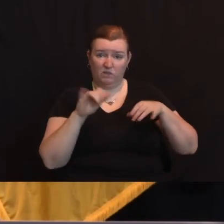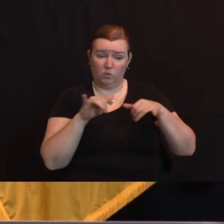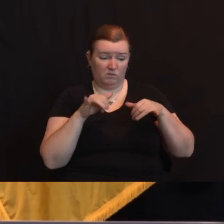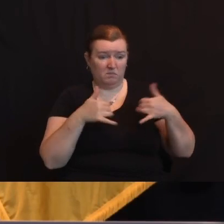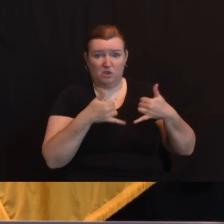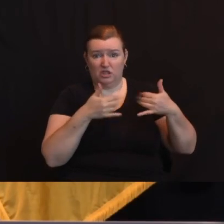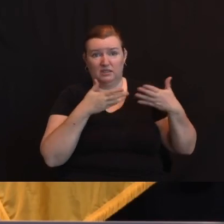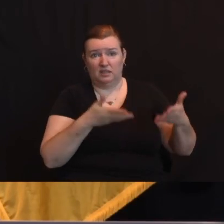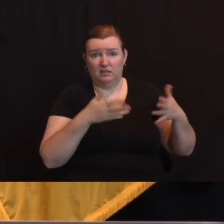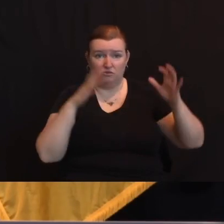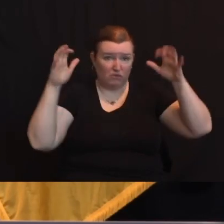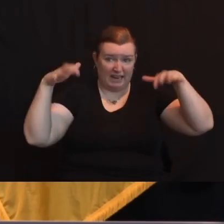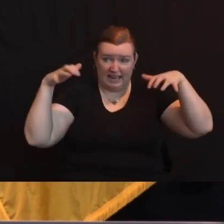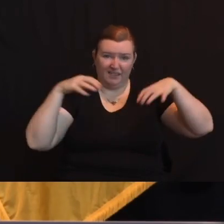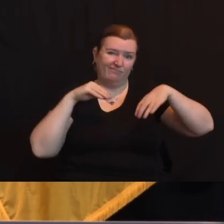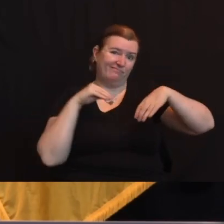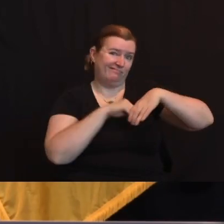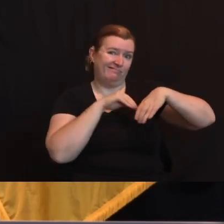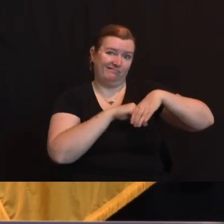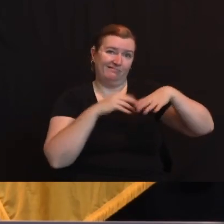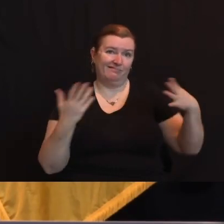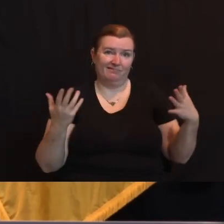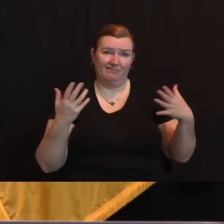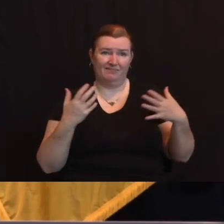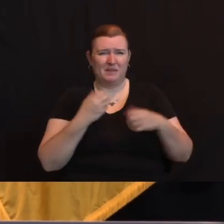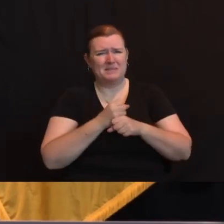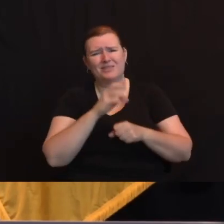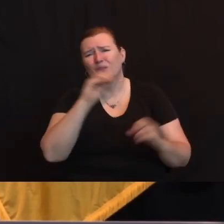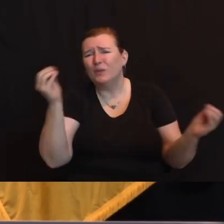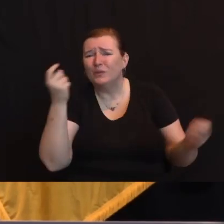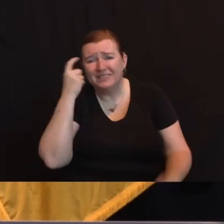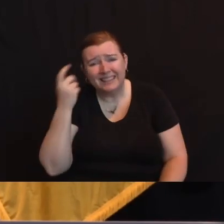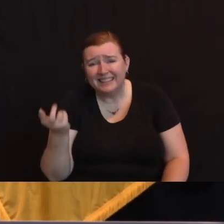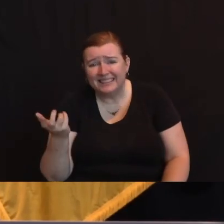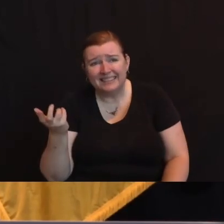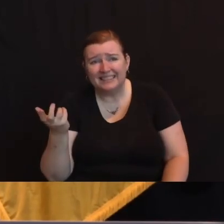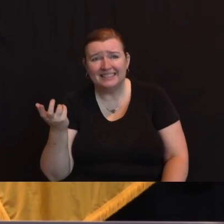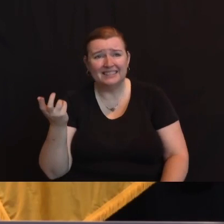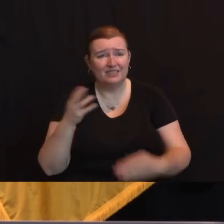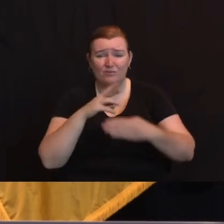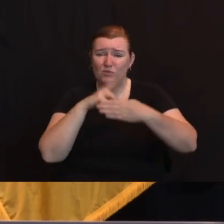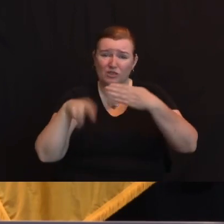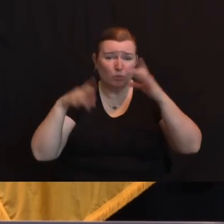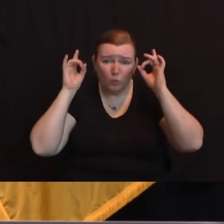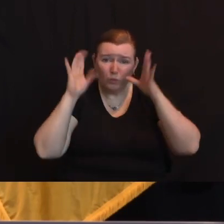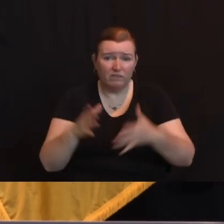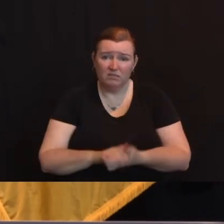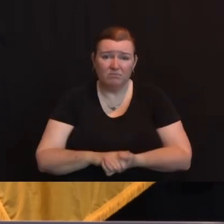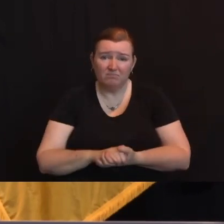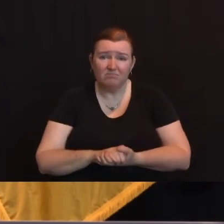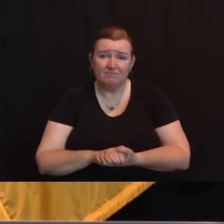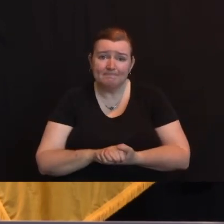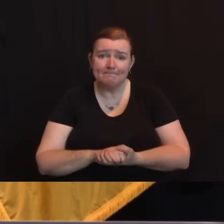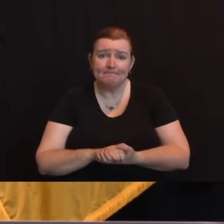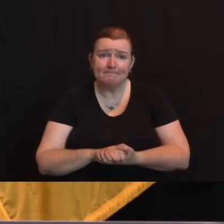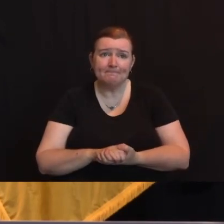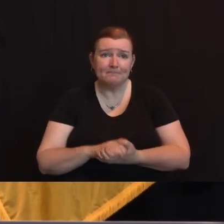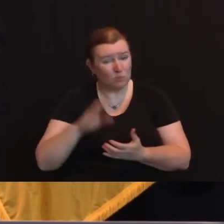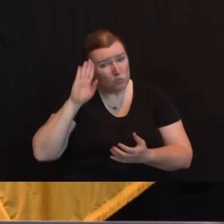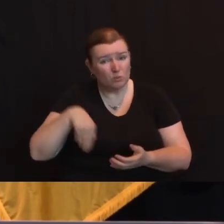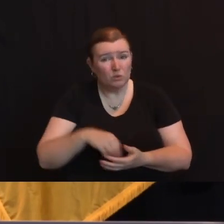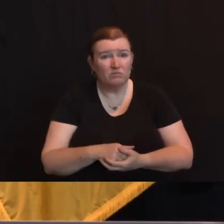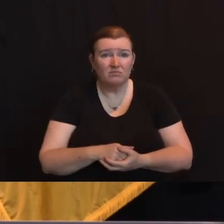It just doesn't. It doesn't make sense, folks. It doesn't end well, and we know that. That's not, back to Tina's point.